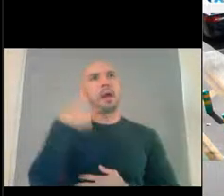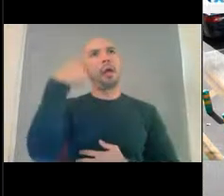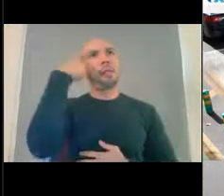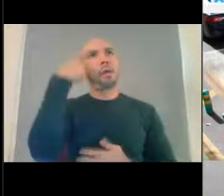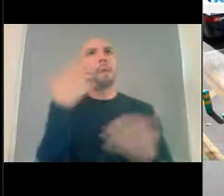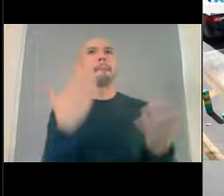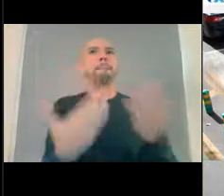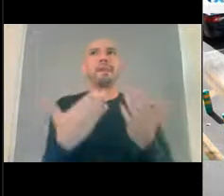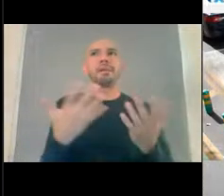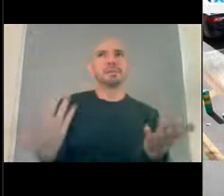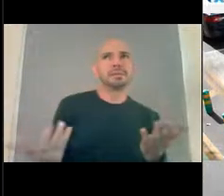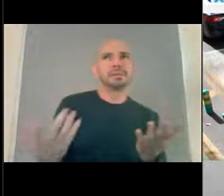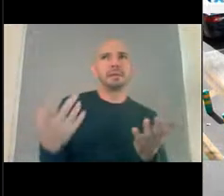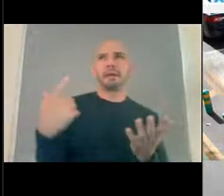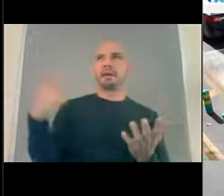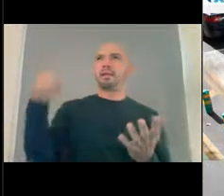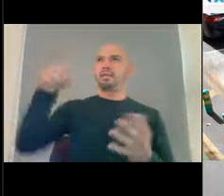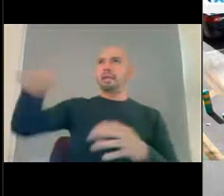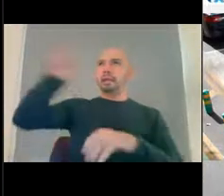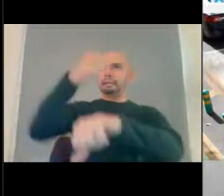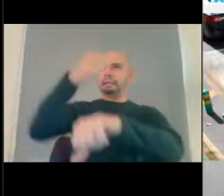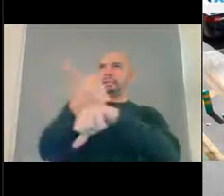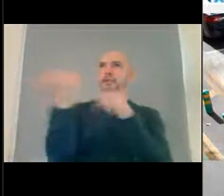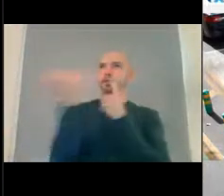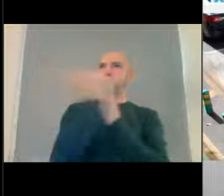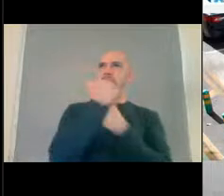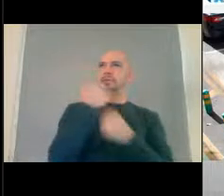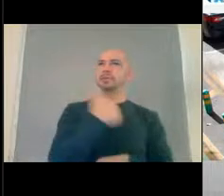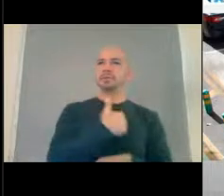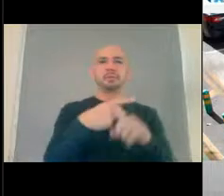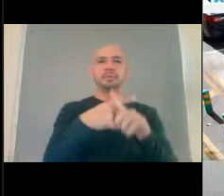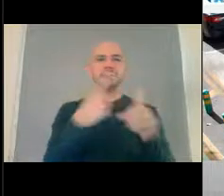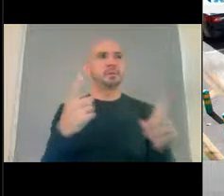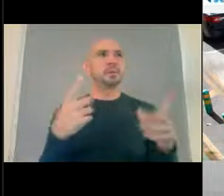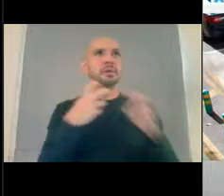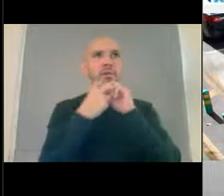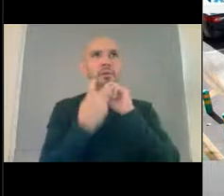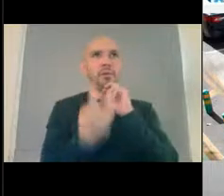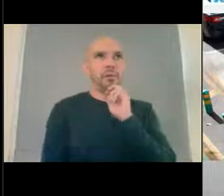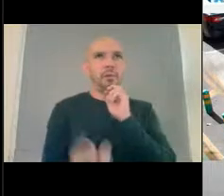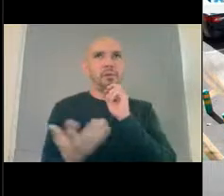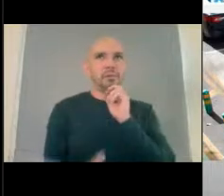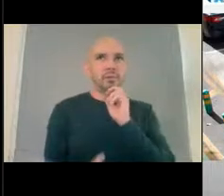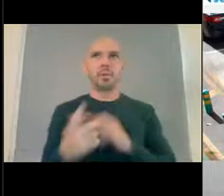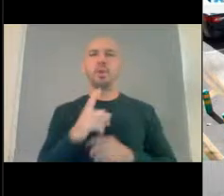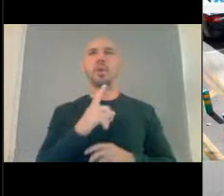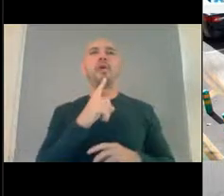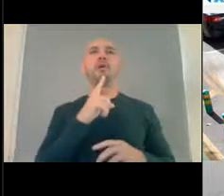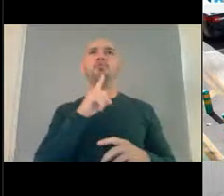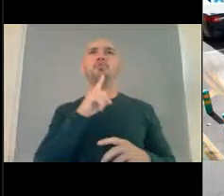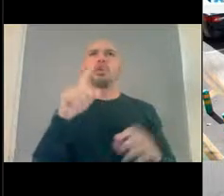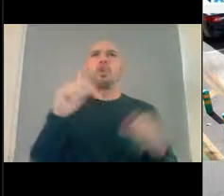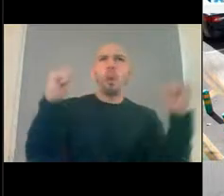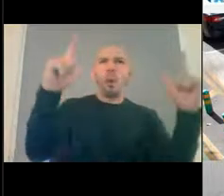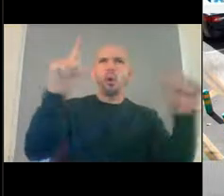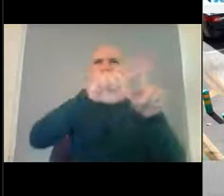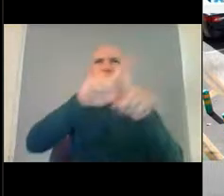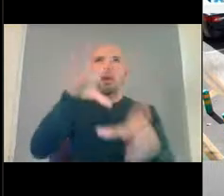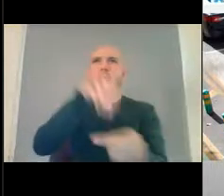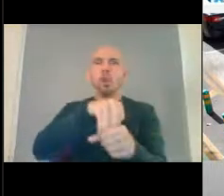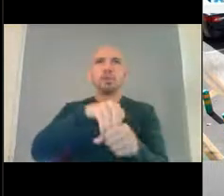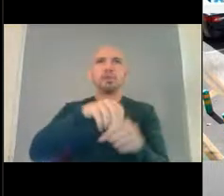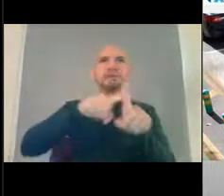you know they set us up for this it was so it was so inclusive of every mode of transportation that